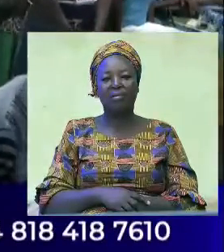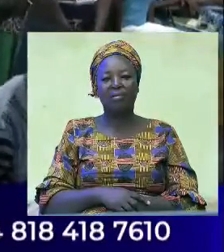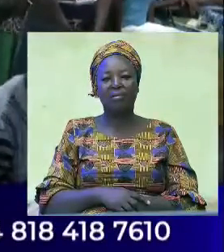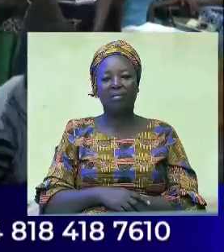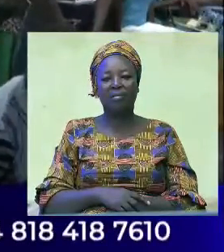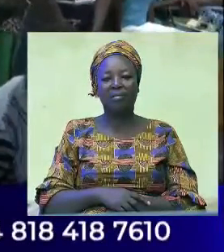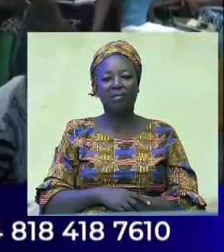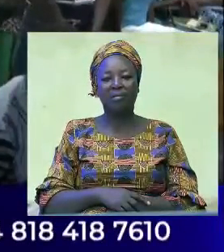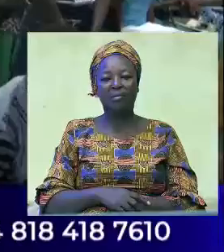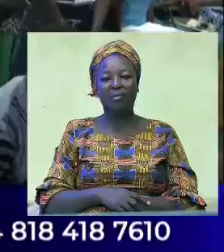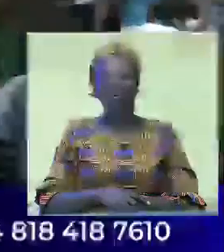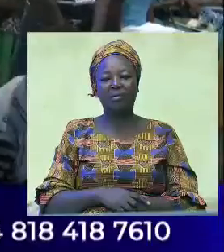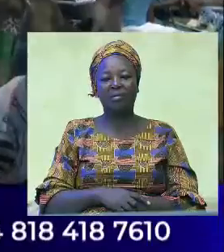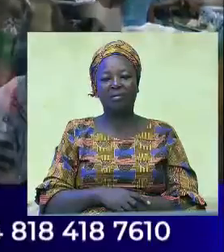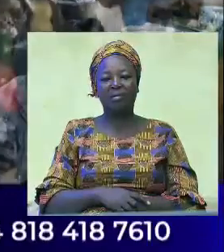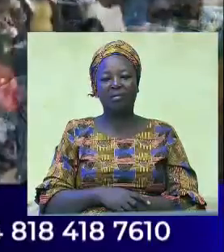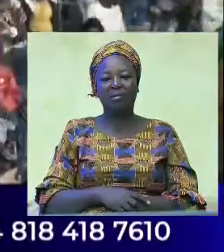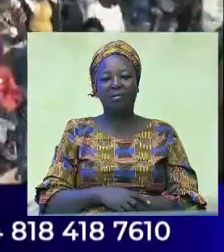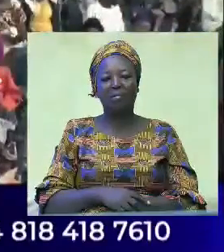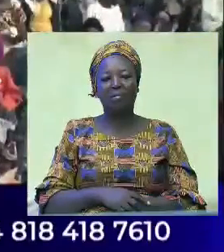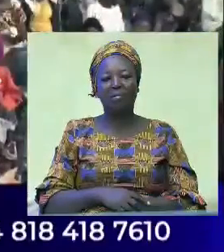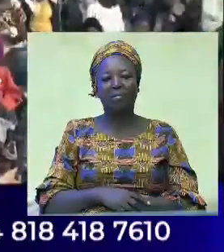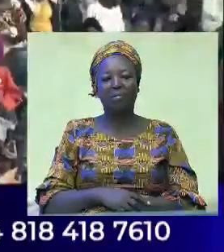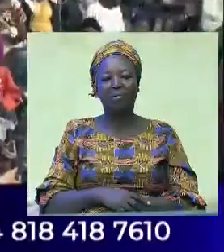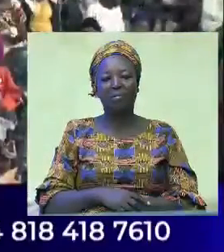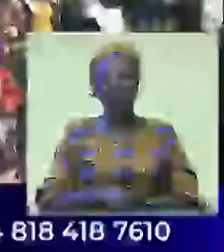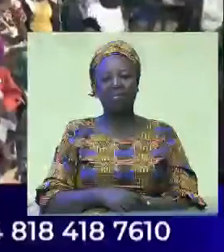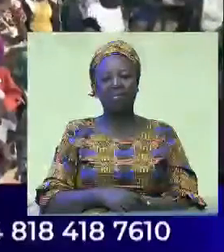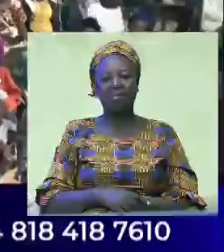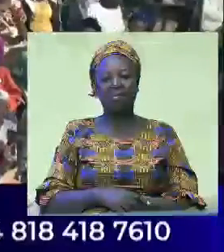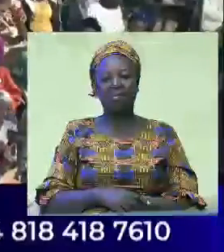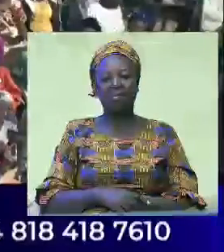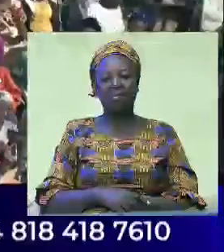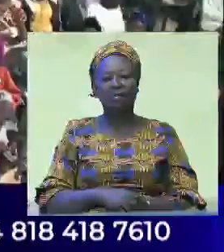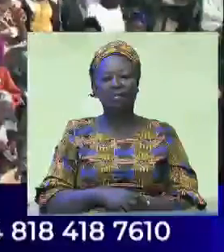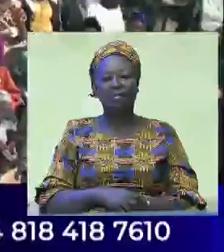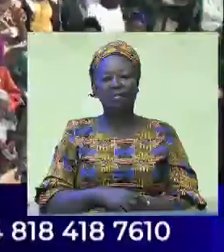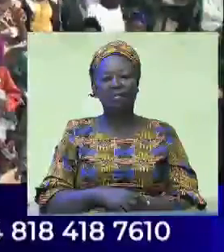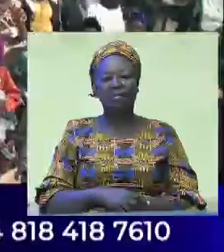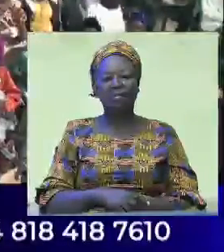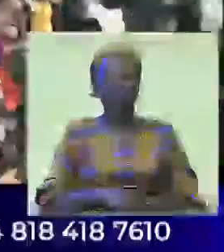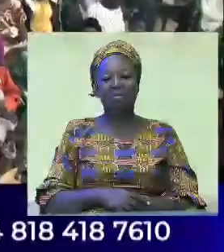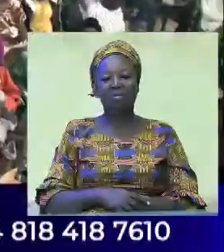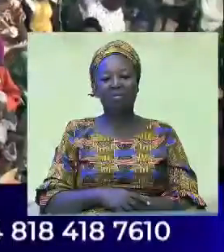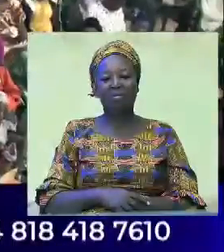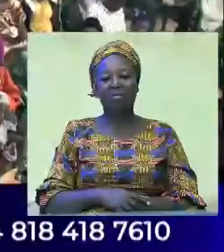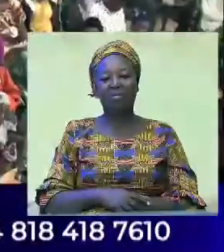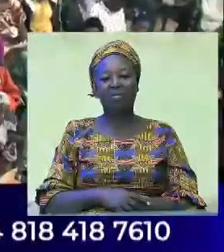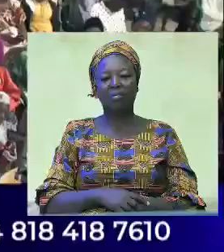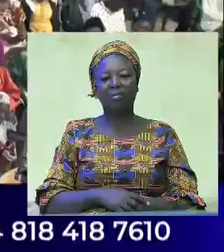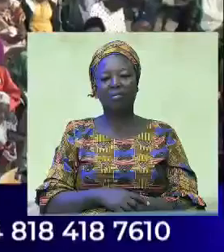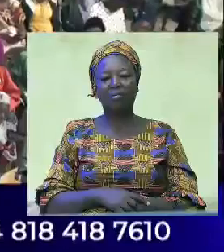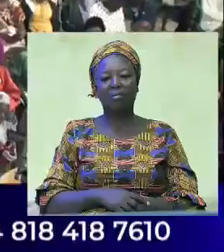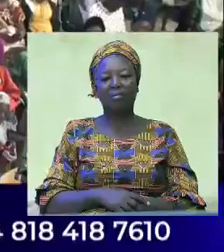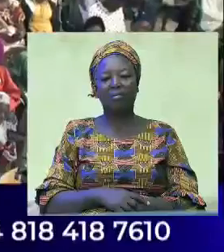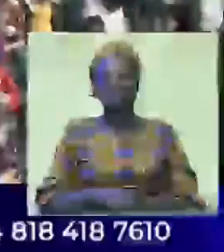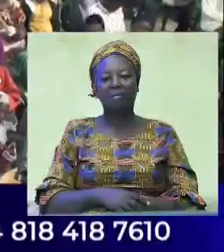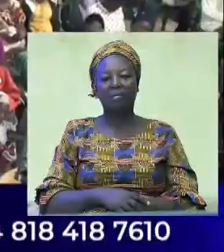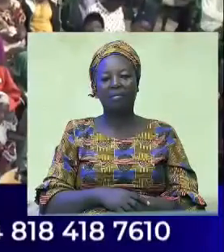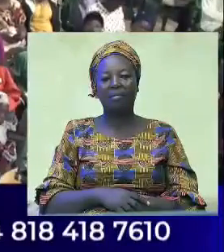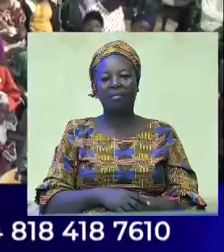God, Prince, though. Brother. Let's have your testimony. I can never doubt my God, though. I can never ever doubt my God.